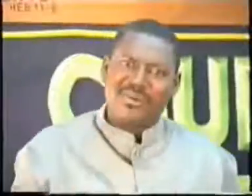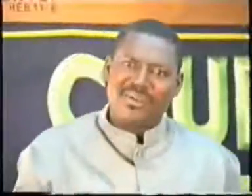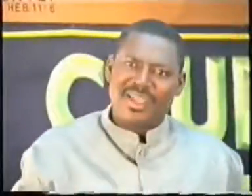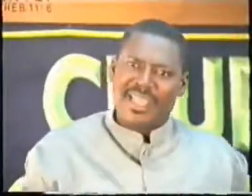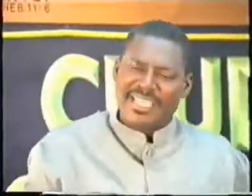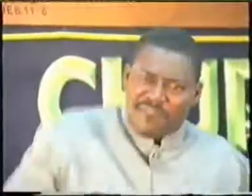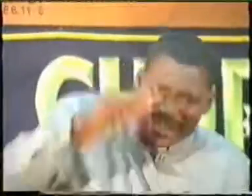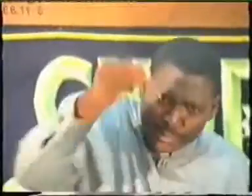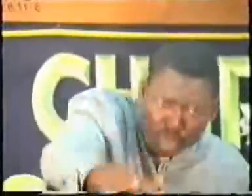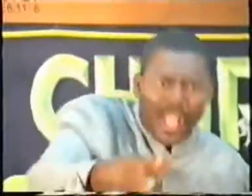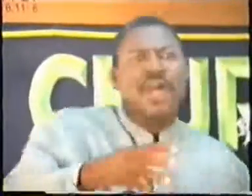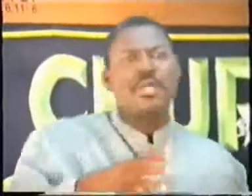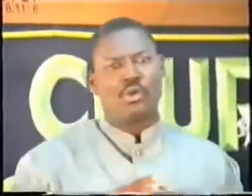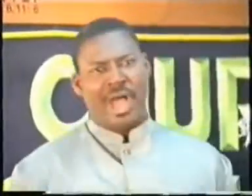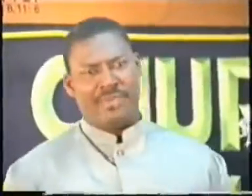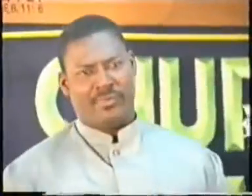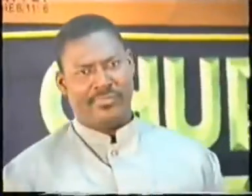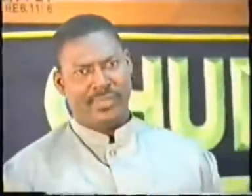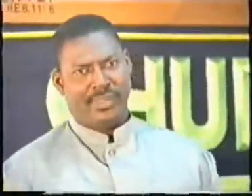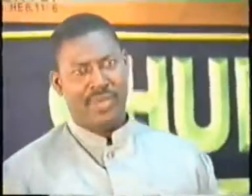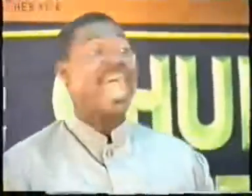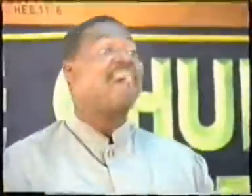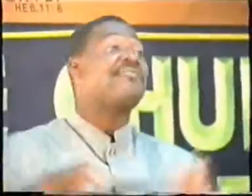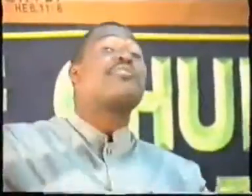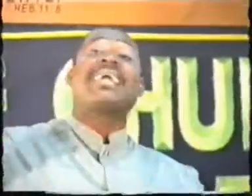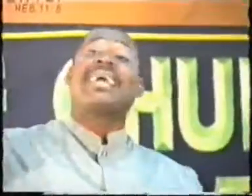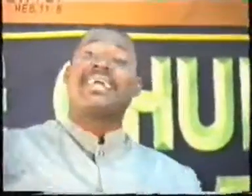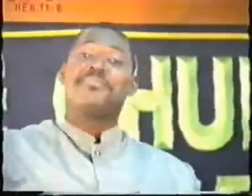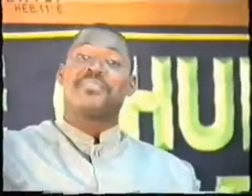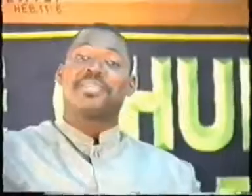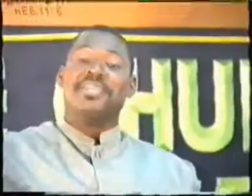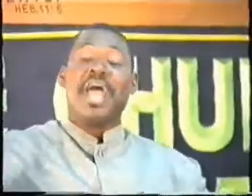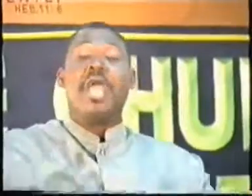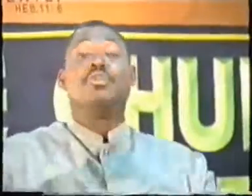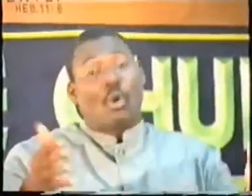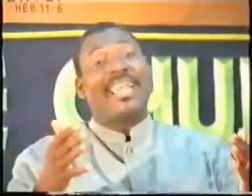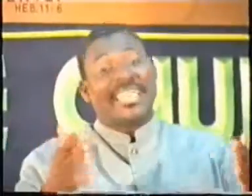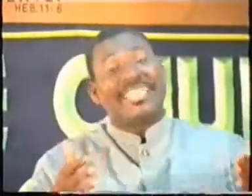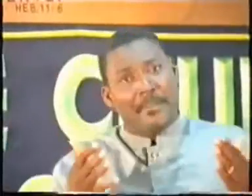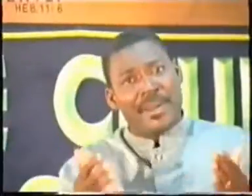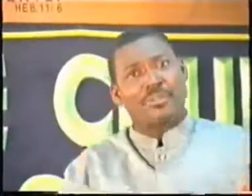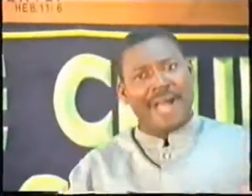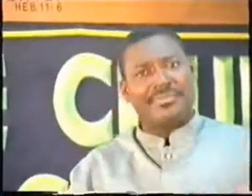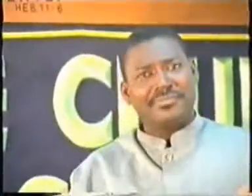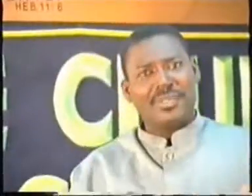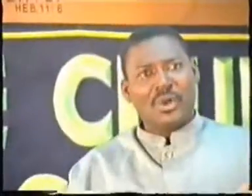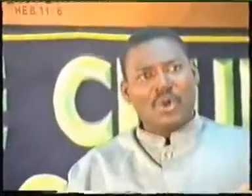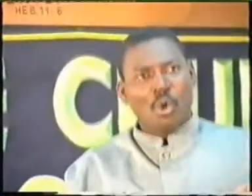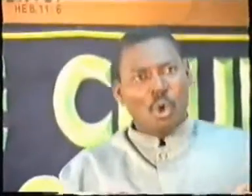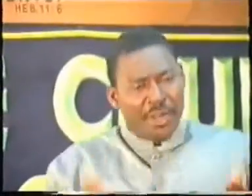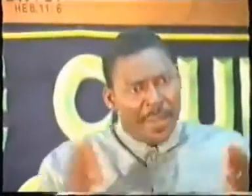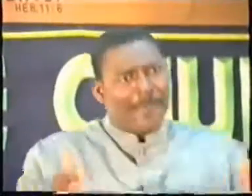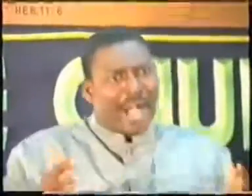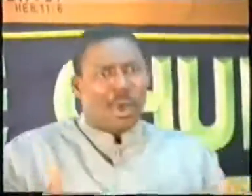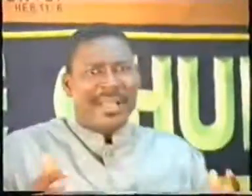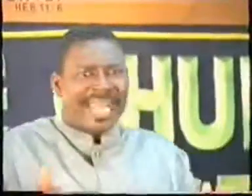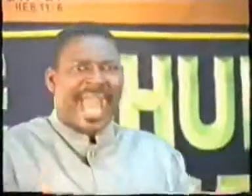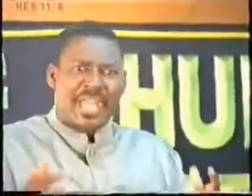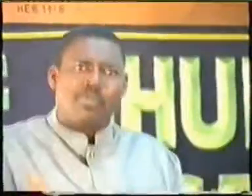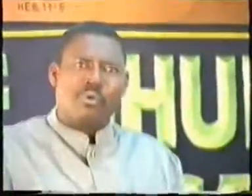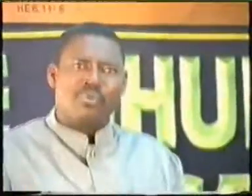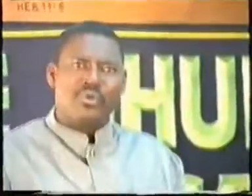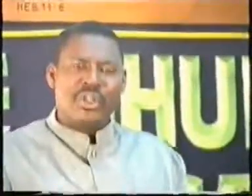no ye mfa nto awurade kru wa ne mo na e fe kra keke se edru collection ebre so a onipa ba ko